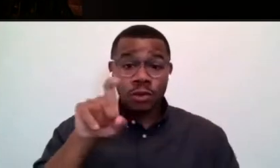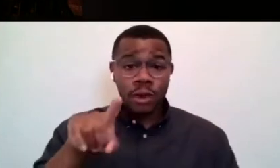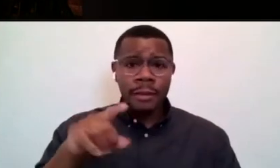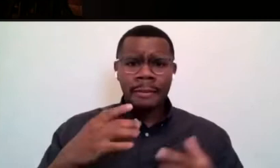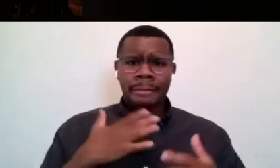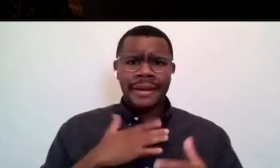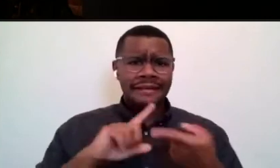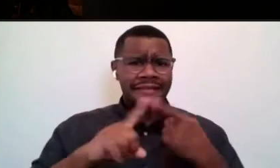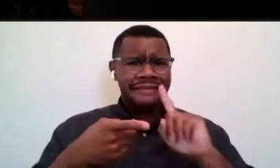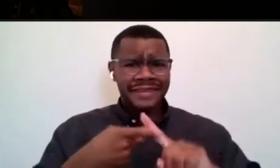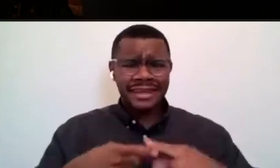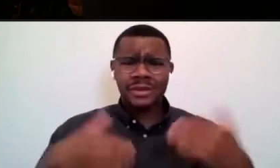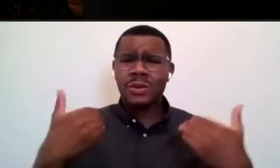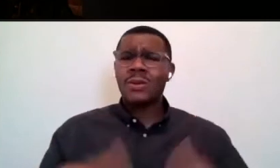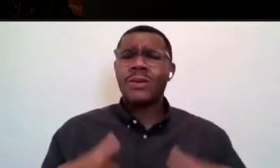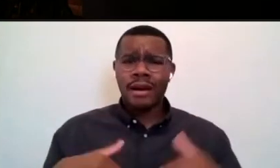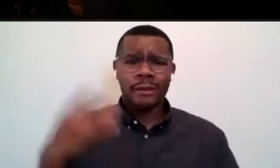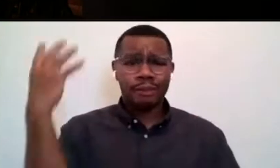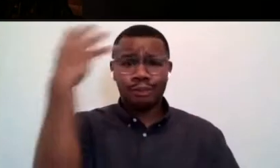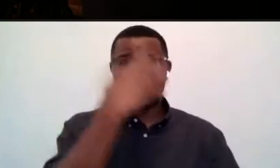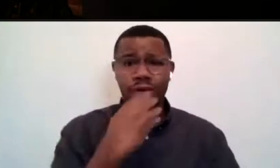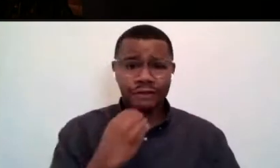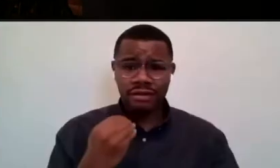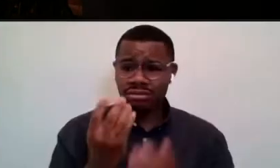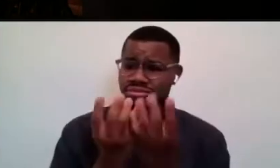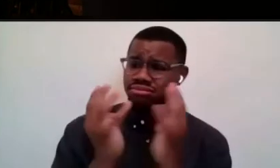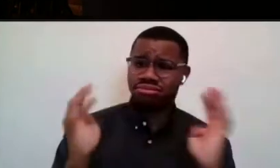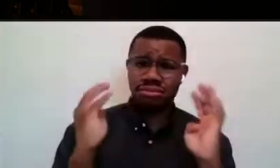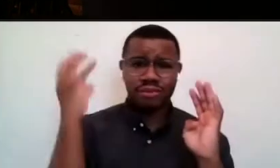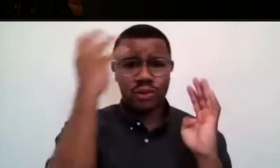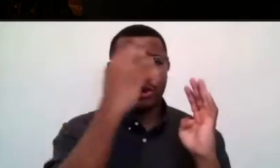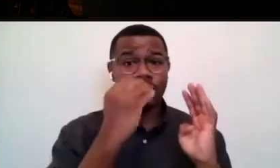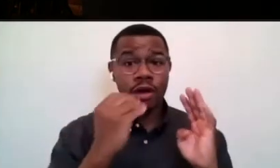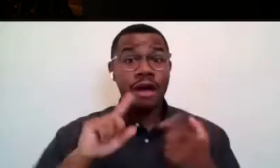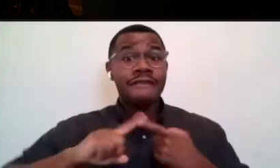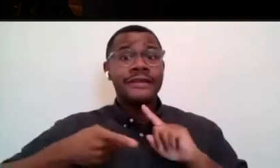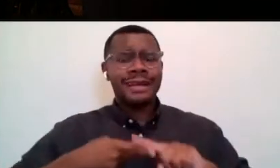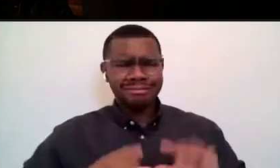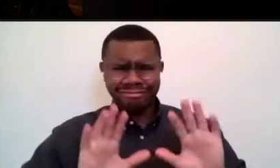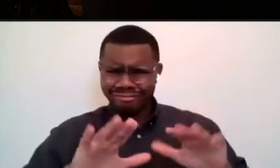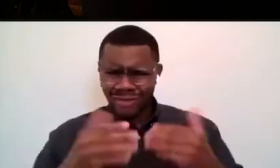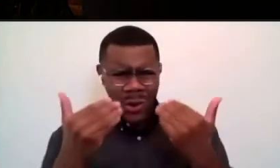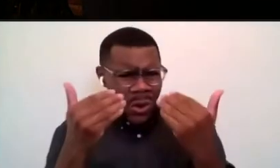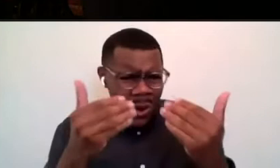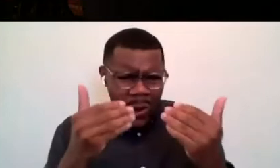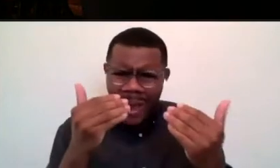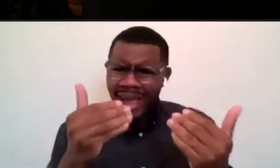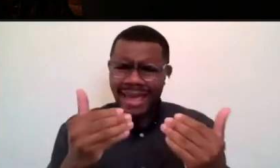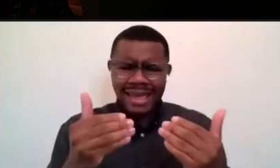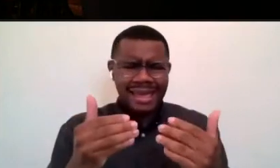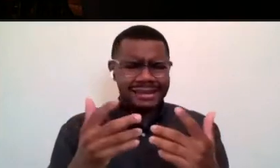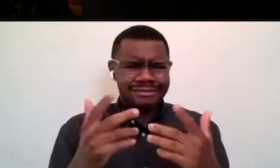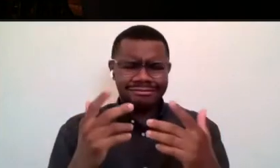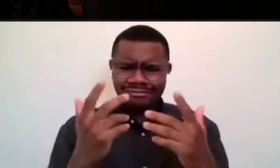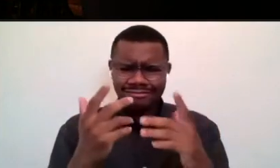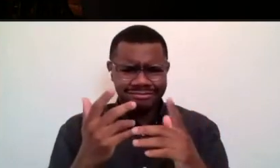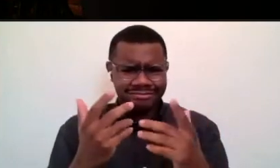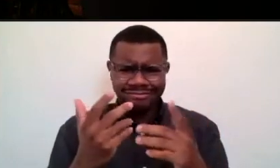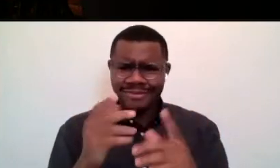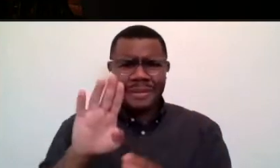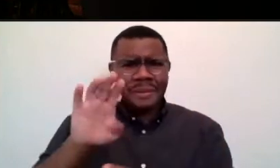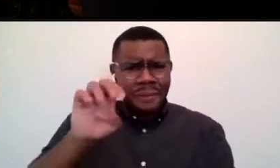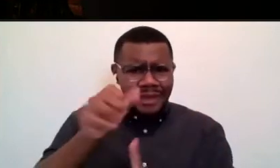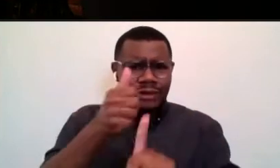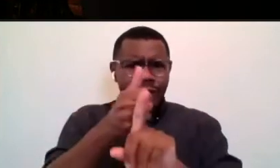and my company, and everybody's saying, just go be you. Just go take it easy. Just go, you